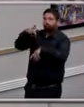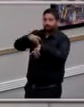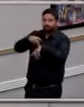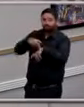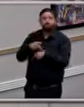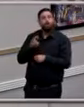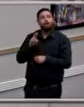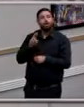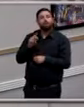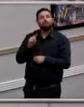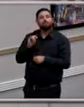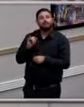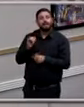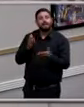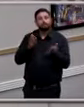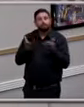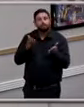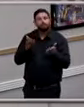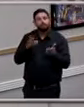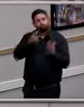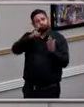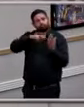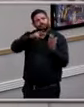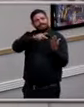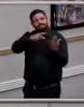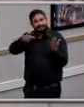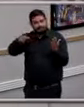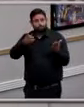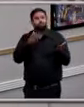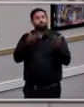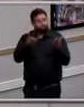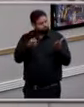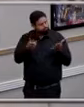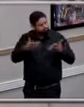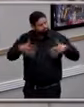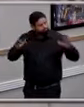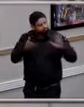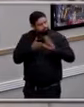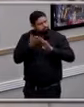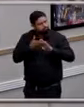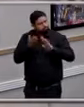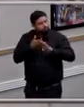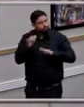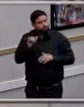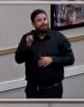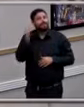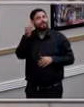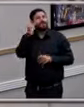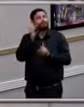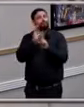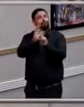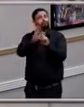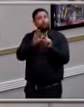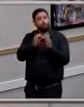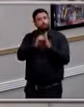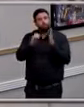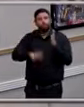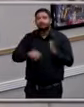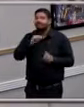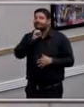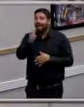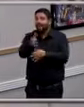RTI services and dyslexia services have already begun as well. So if your child is not receiving those